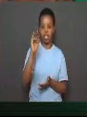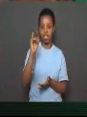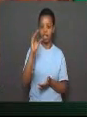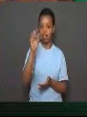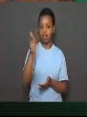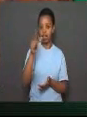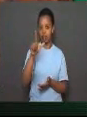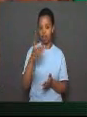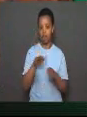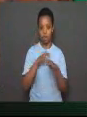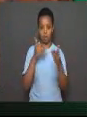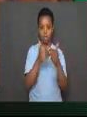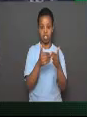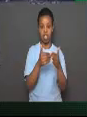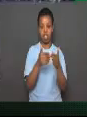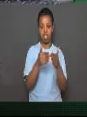the water.